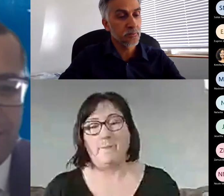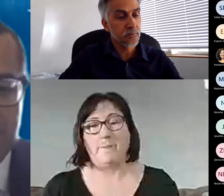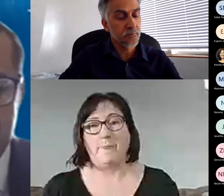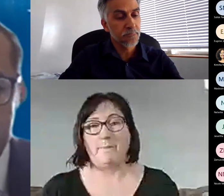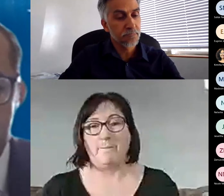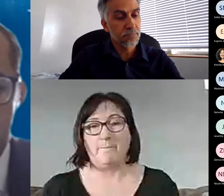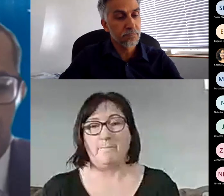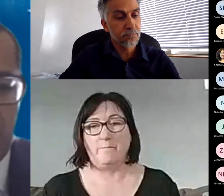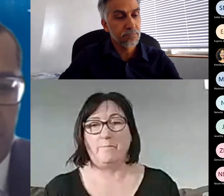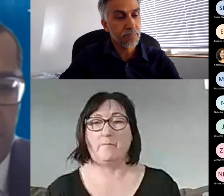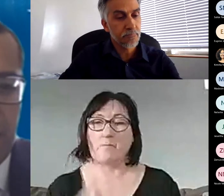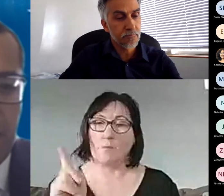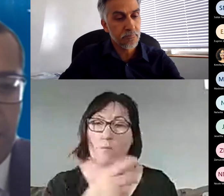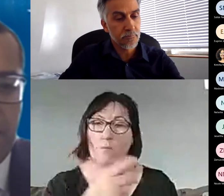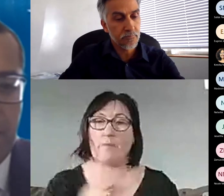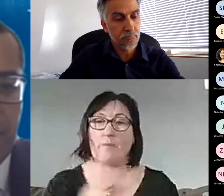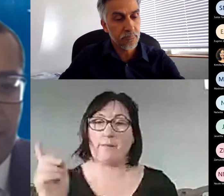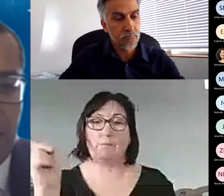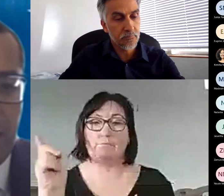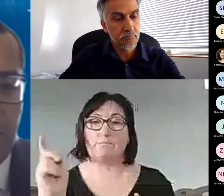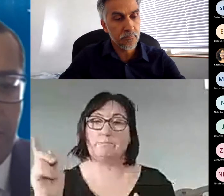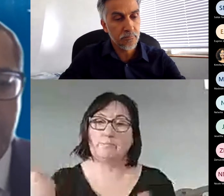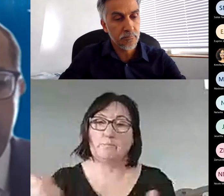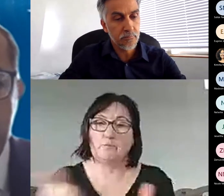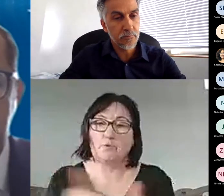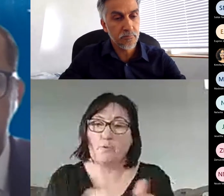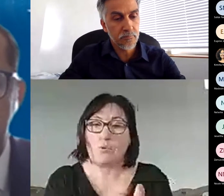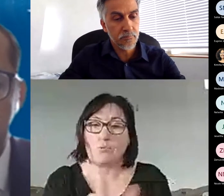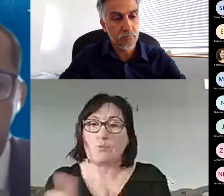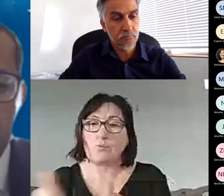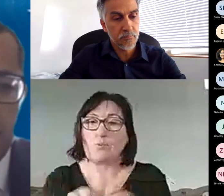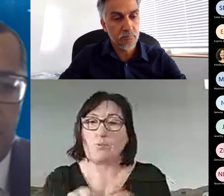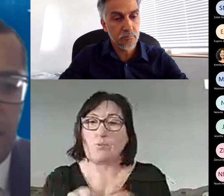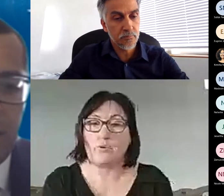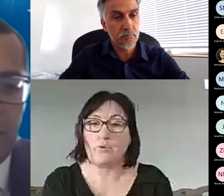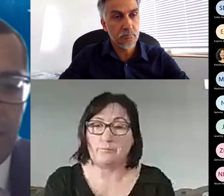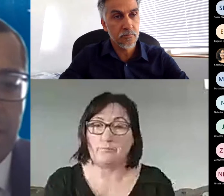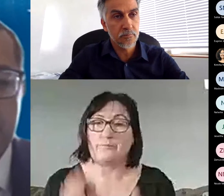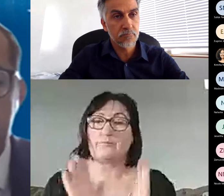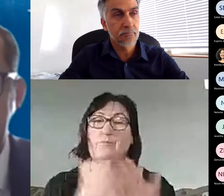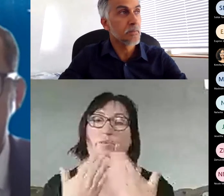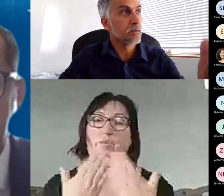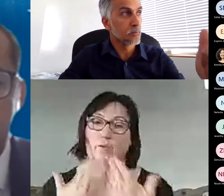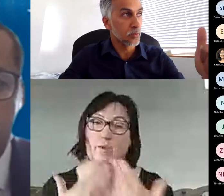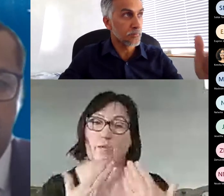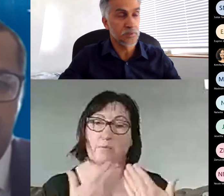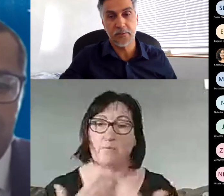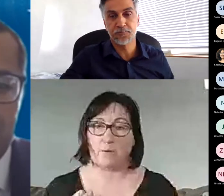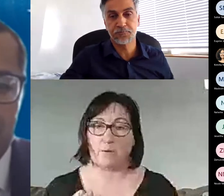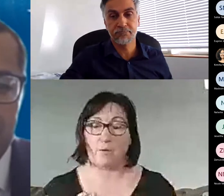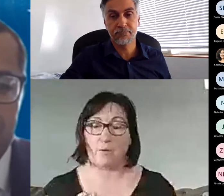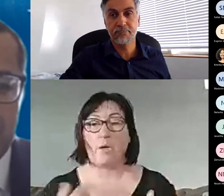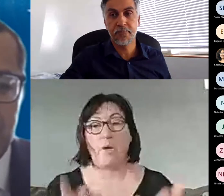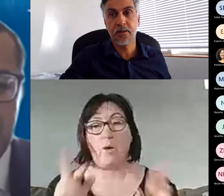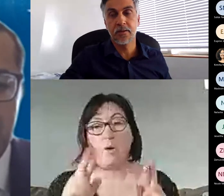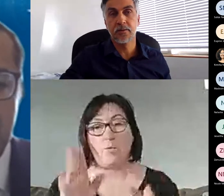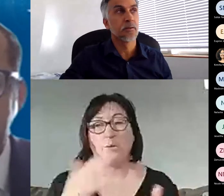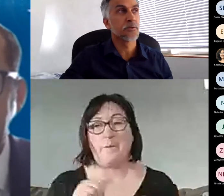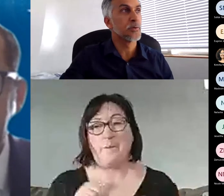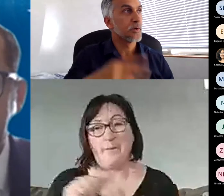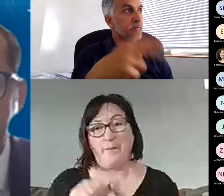ladies and gentlemen, thank you so much. And we hope that you've gained a better understanding of your